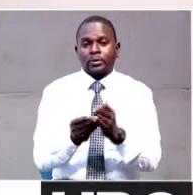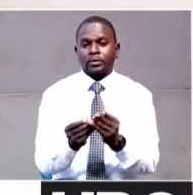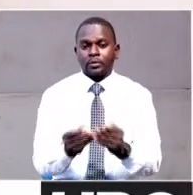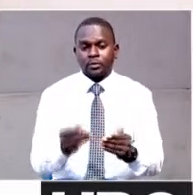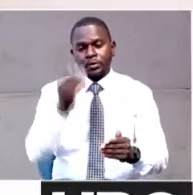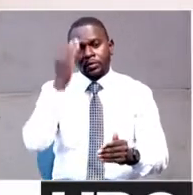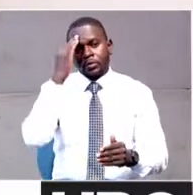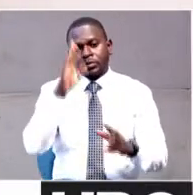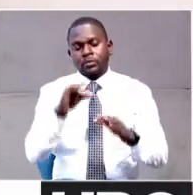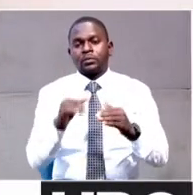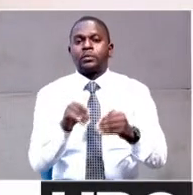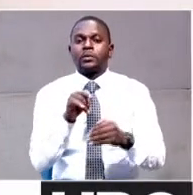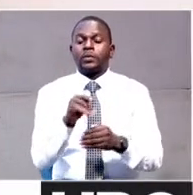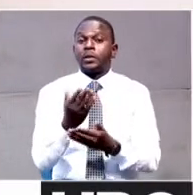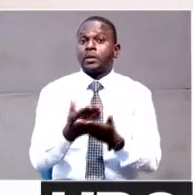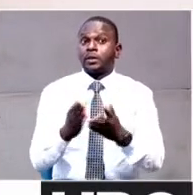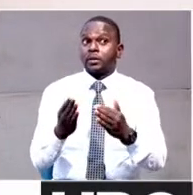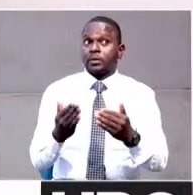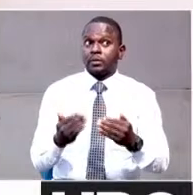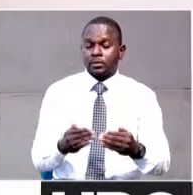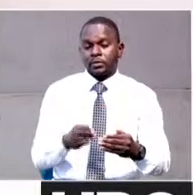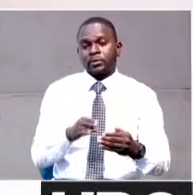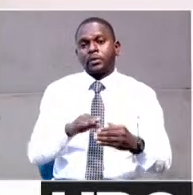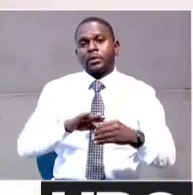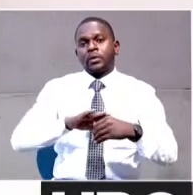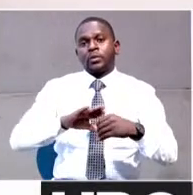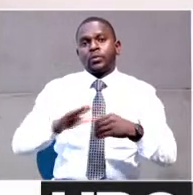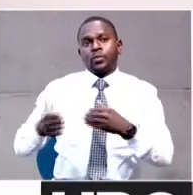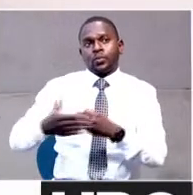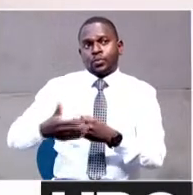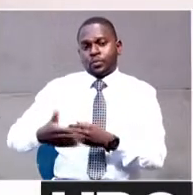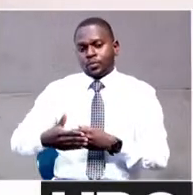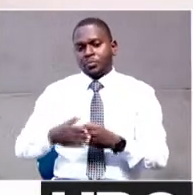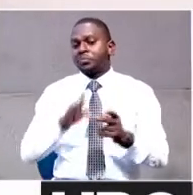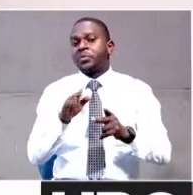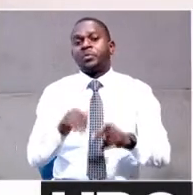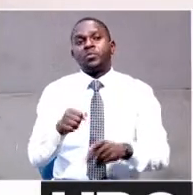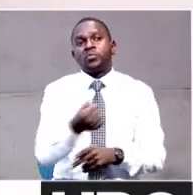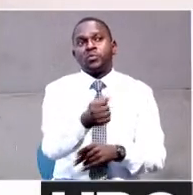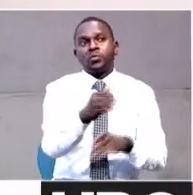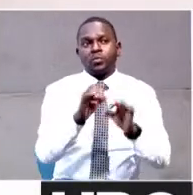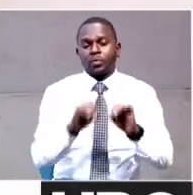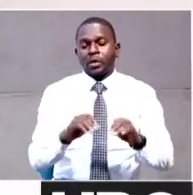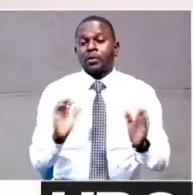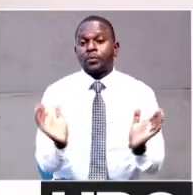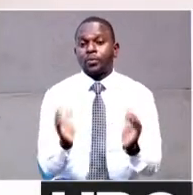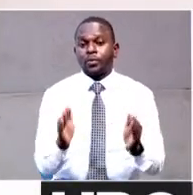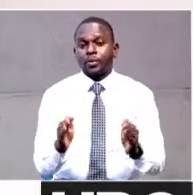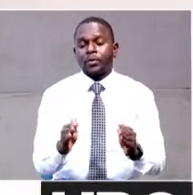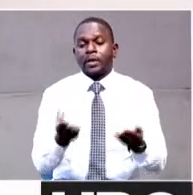know, under some time we were under lockdown. People couldn't move. So we have encouraged